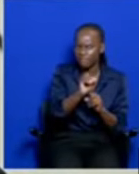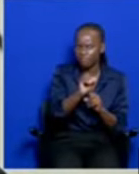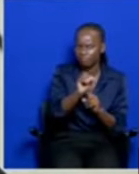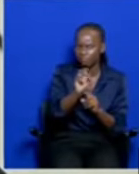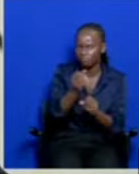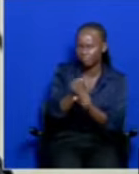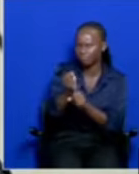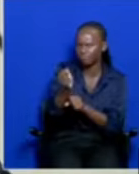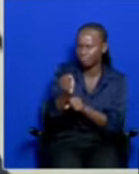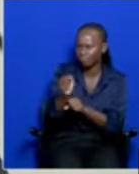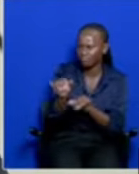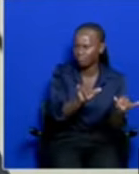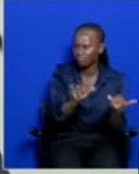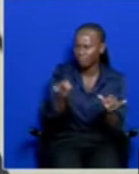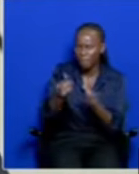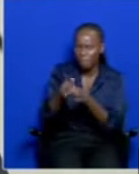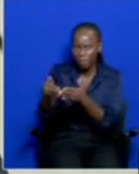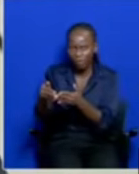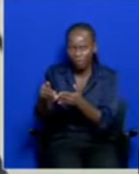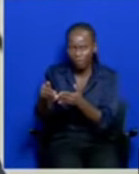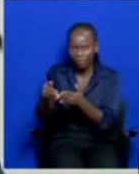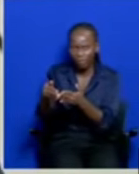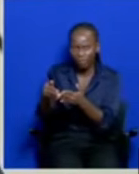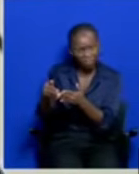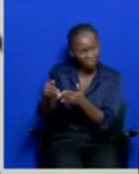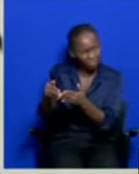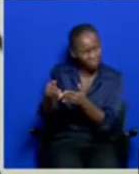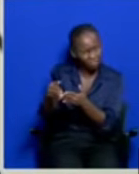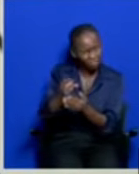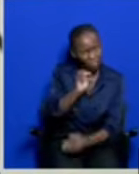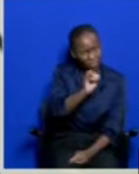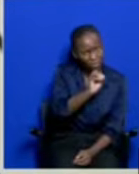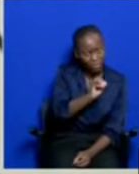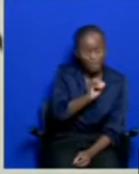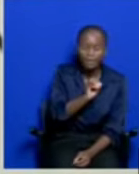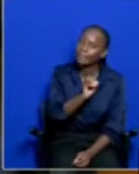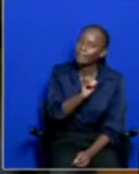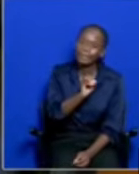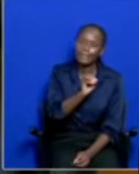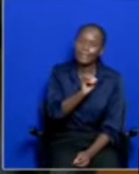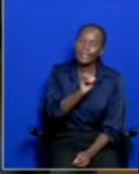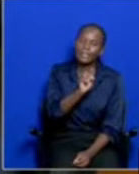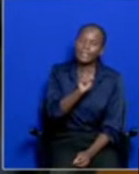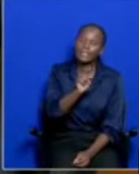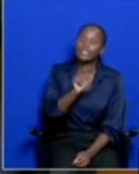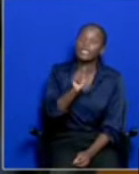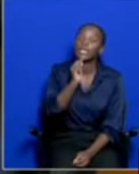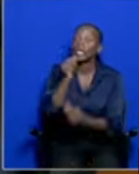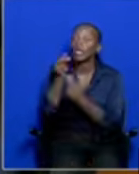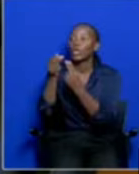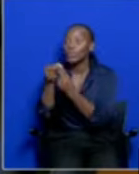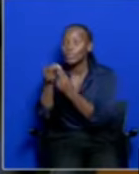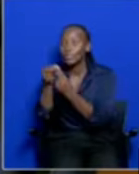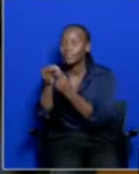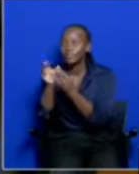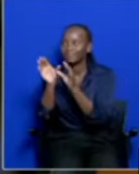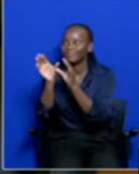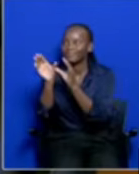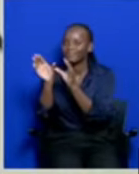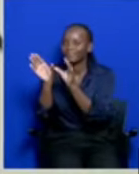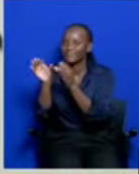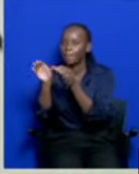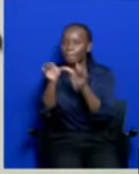Some of the units have, but it's not up to the standard of SAPS. The standard of SAPS,